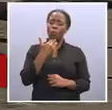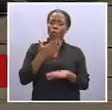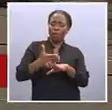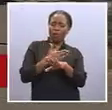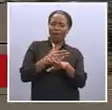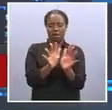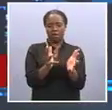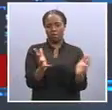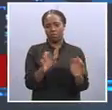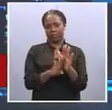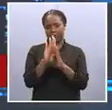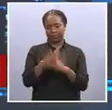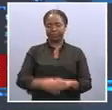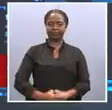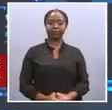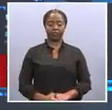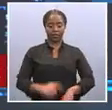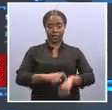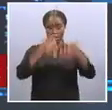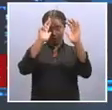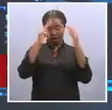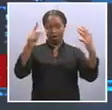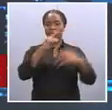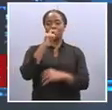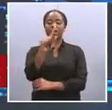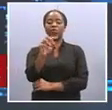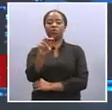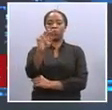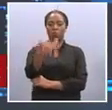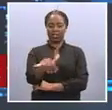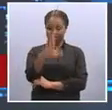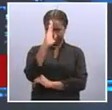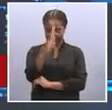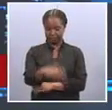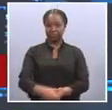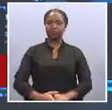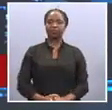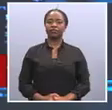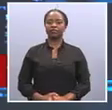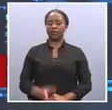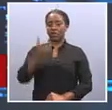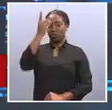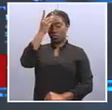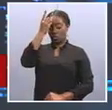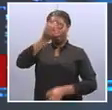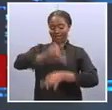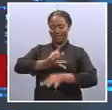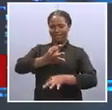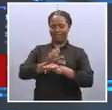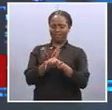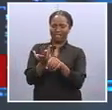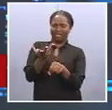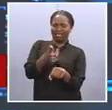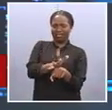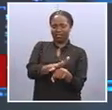partner. This is eNews at 8 p.m. I'm Tony Ndoro. Very good evening. A Durban father has been killed in front